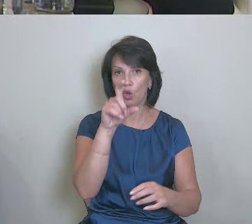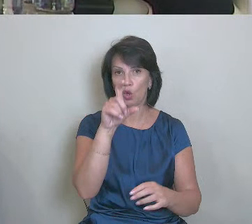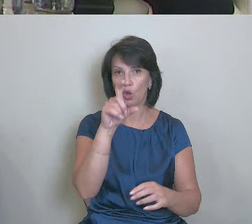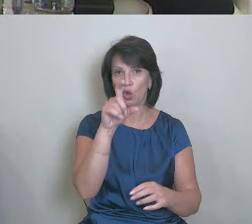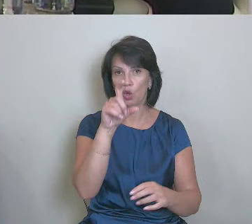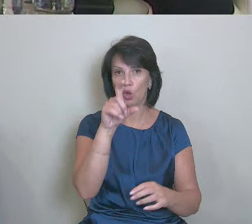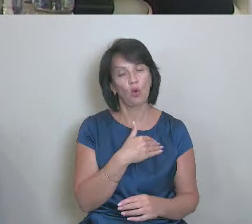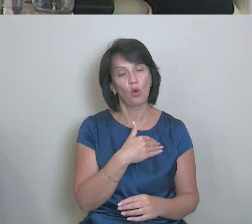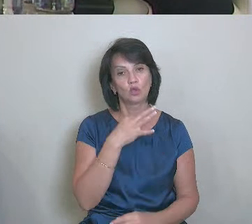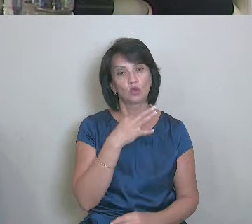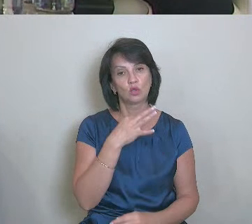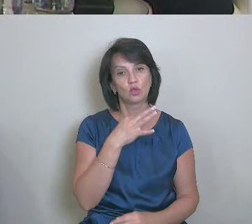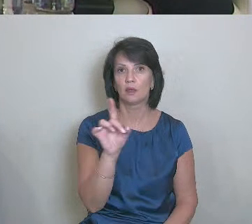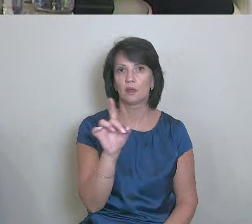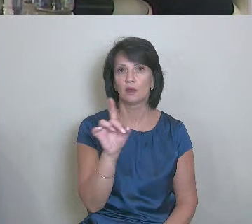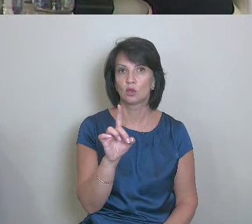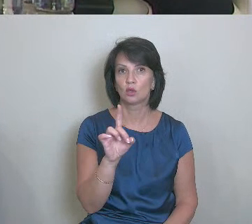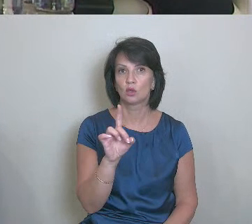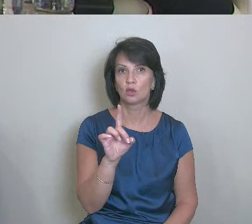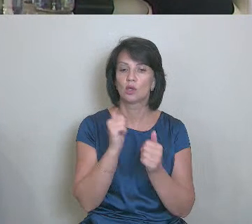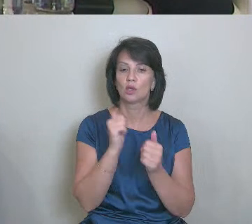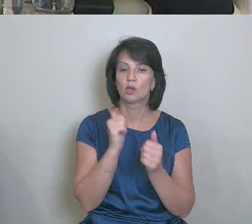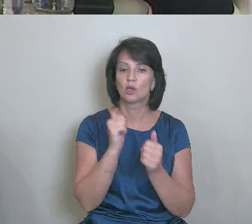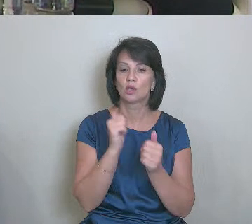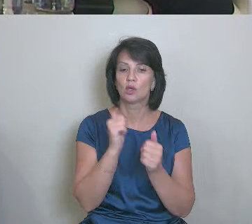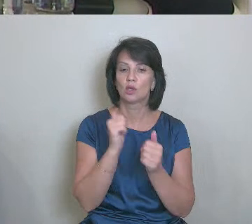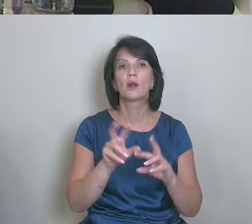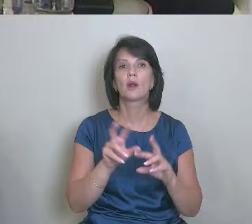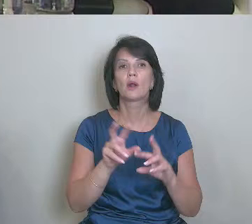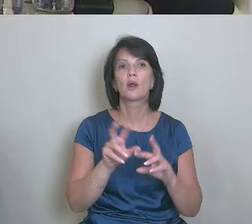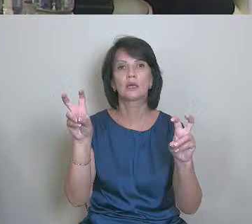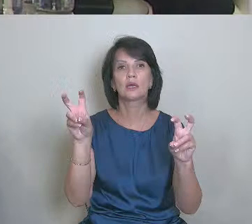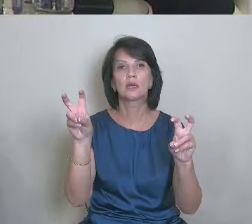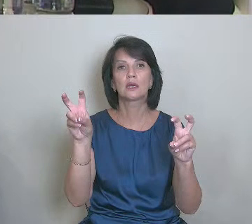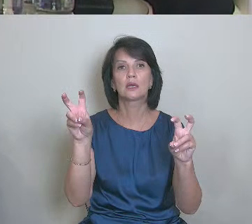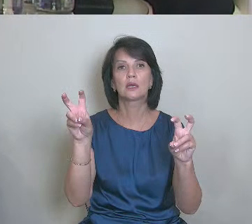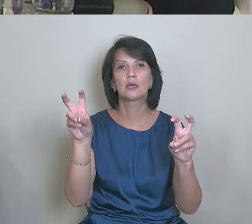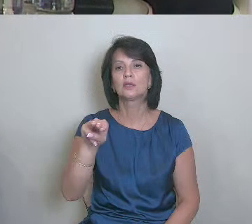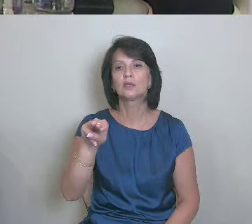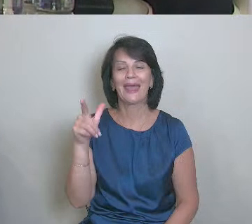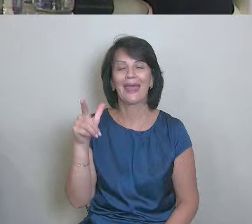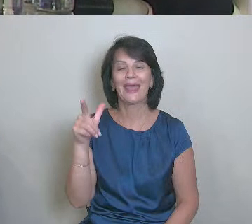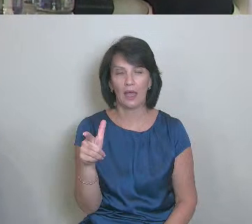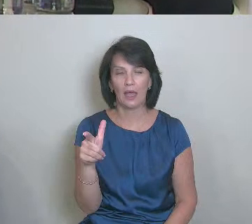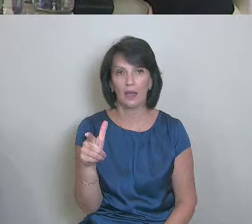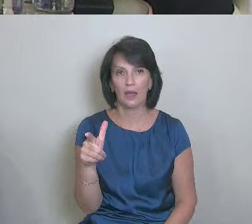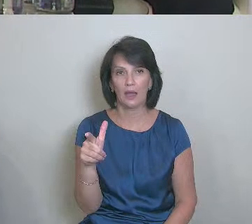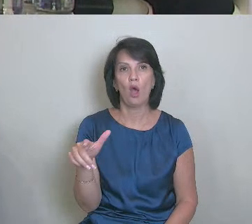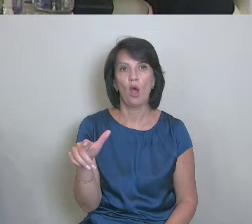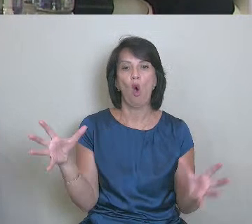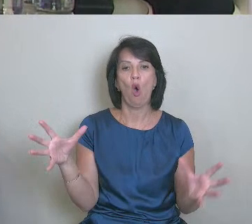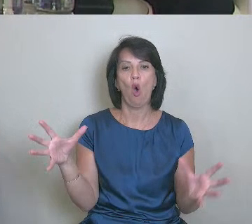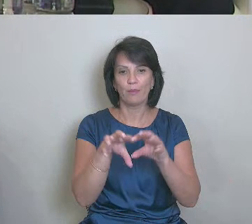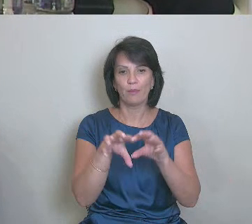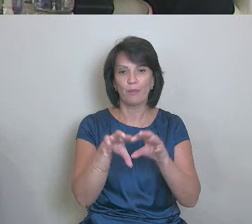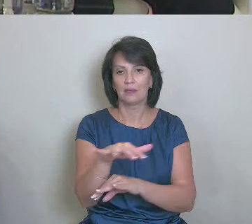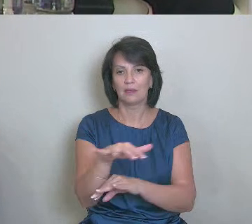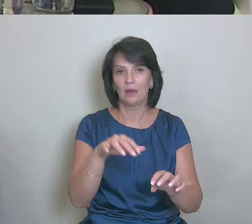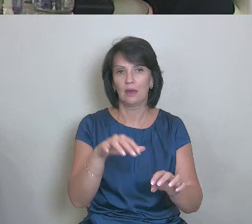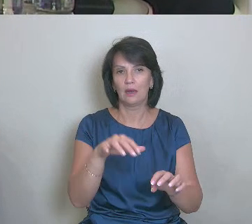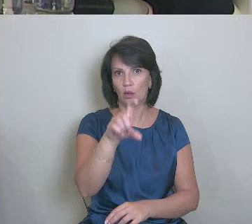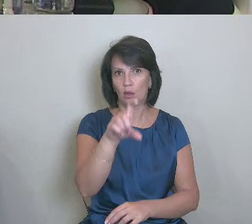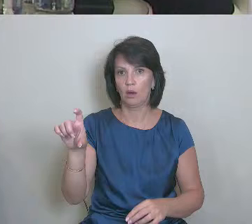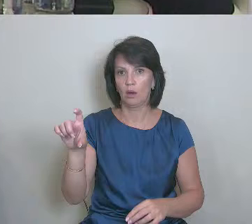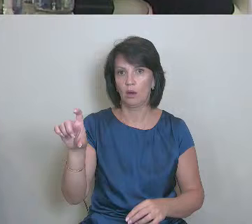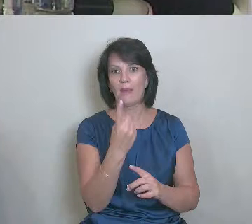of new territorial communities have been formed, they had to be updated. Quite often the terminology of amalgamated communities